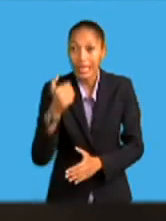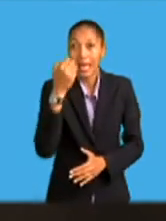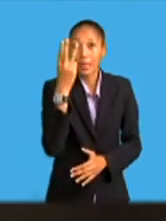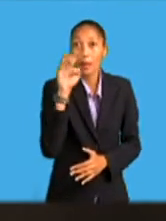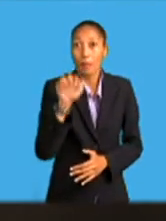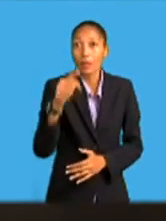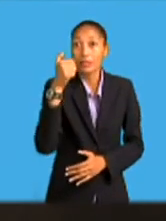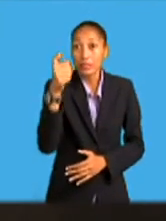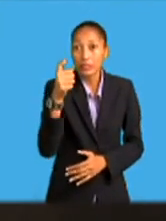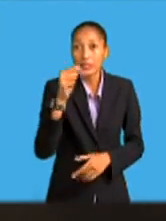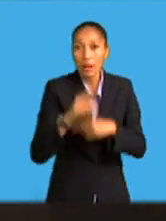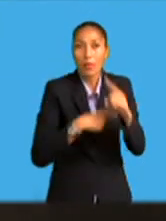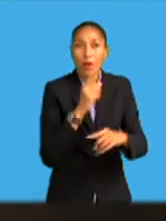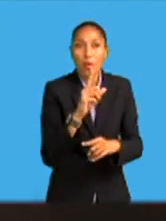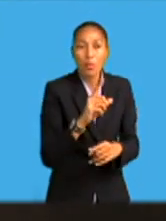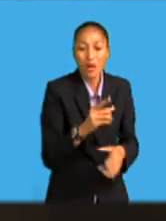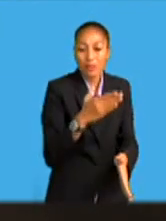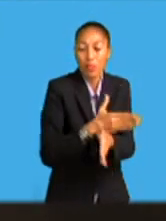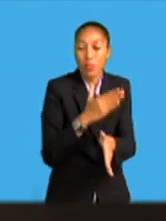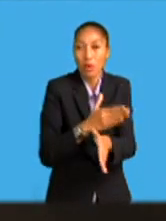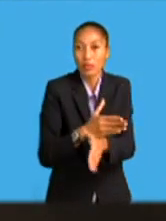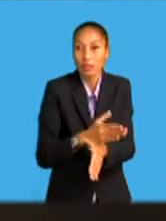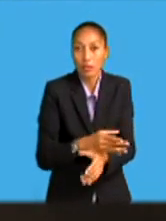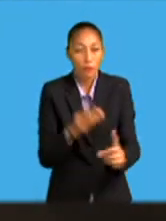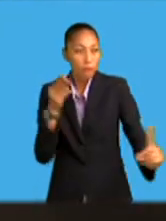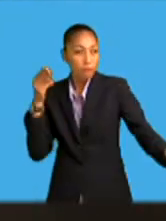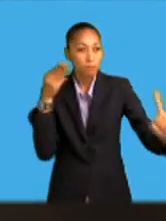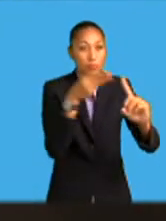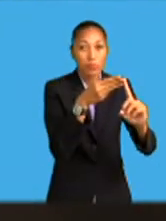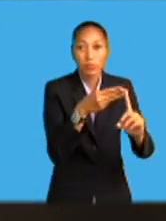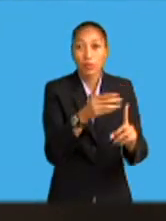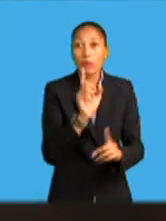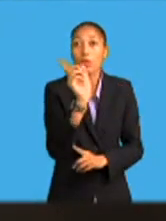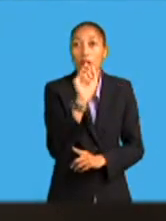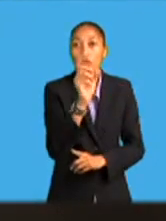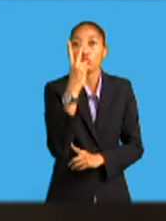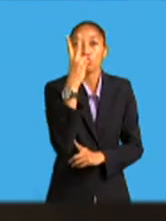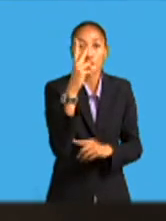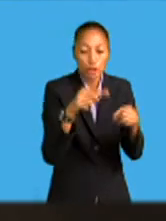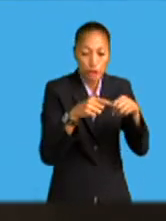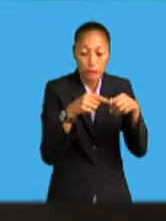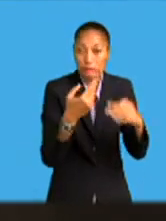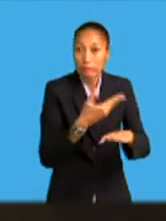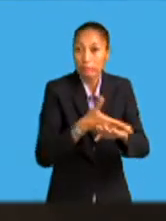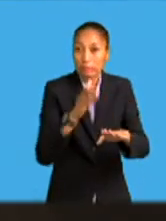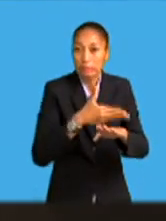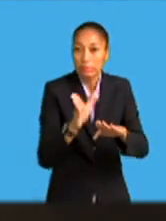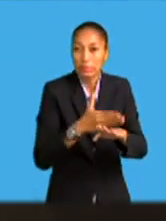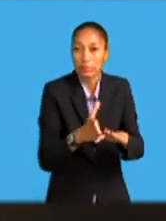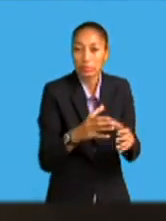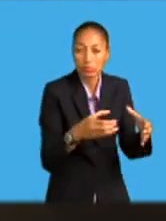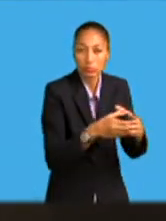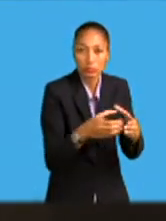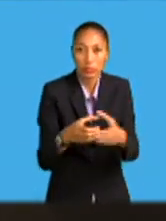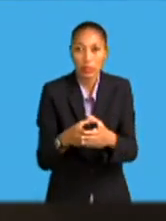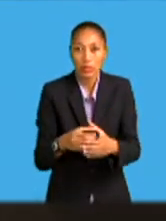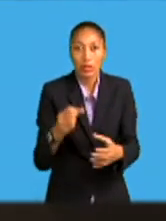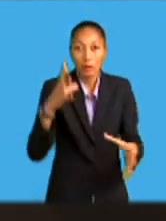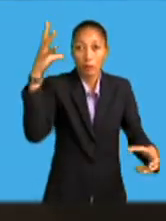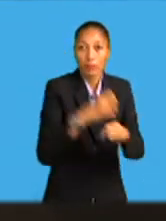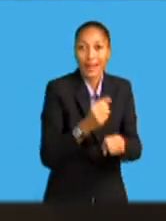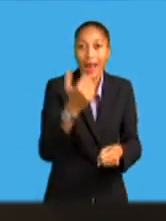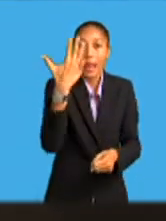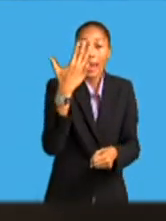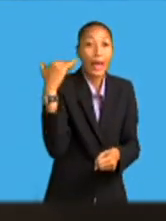million is for capital expenditure, targeting 2 new initiatives with a total allocation of